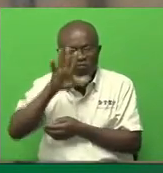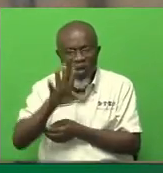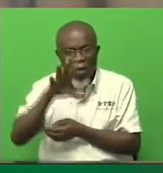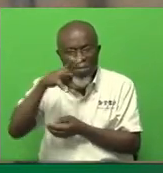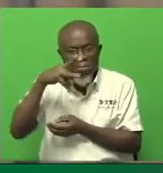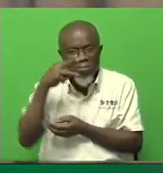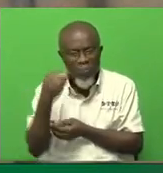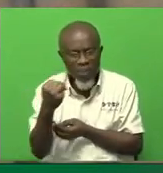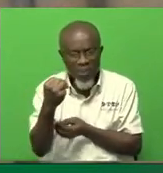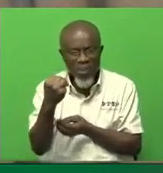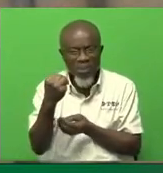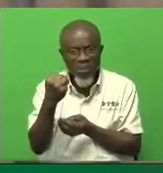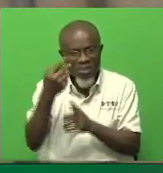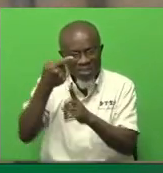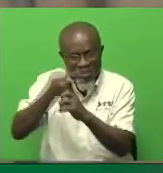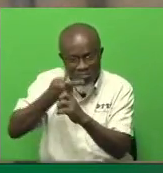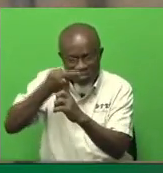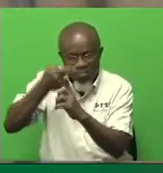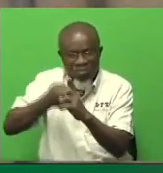syrup